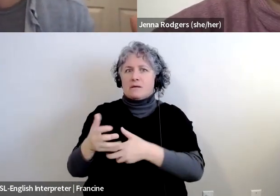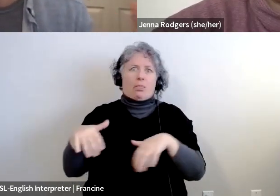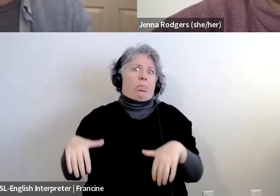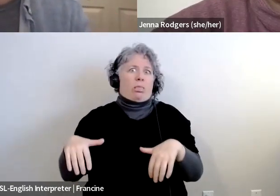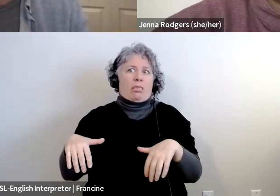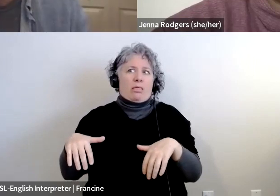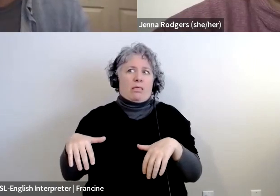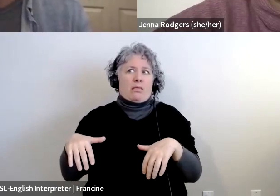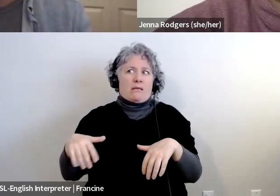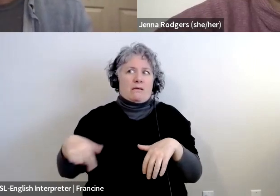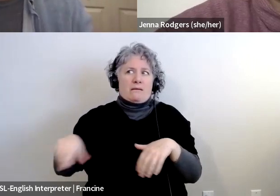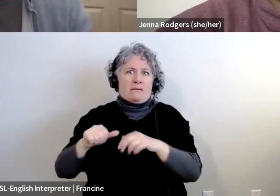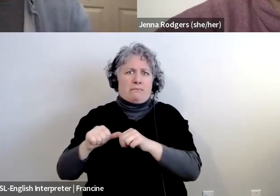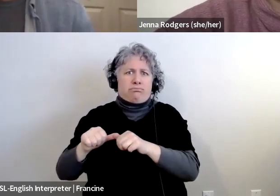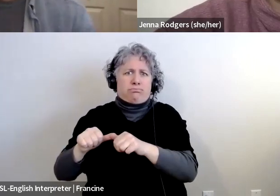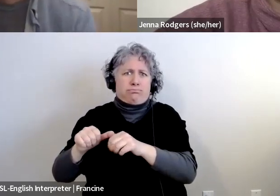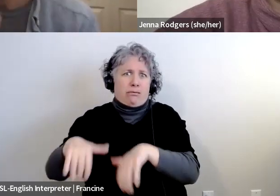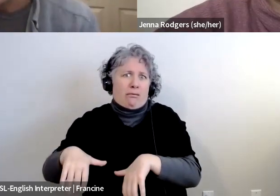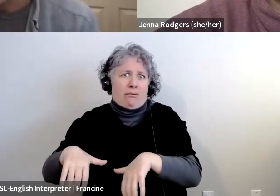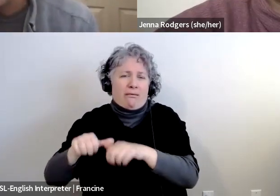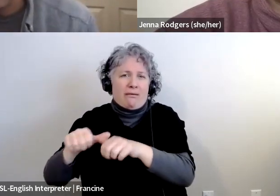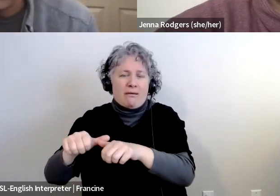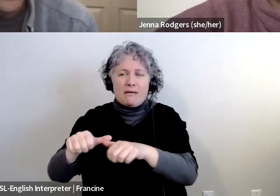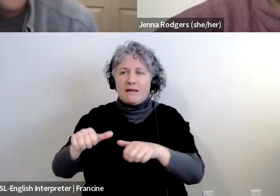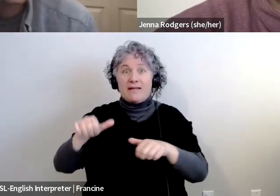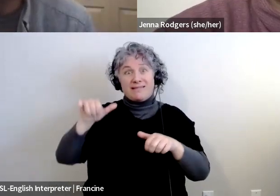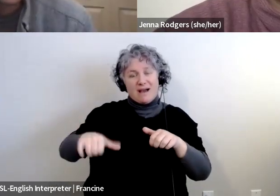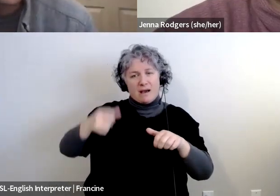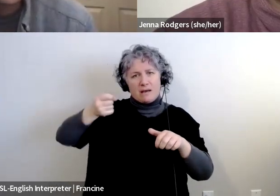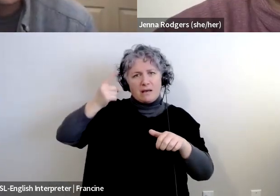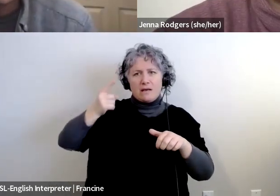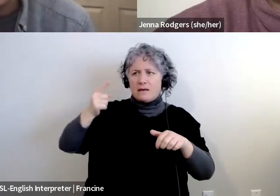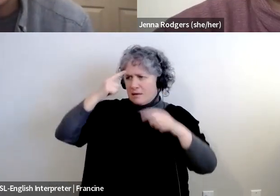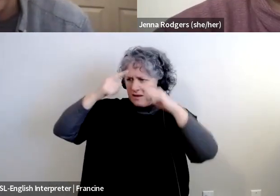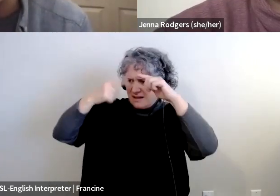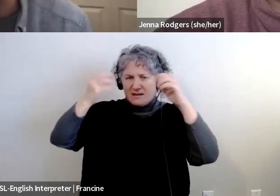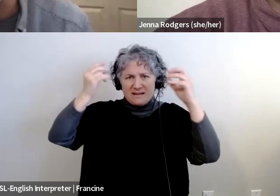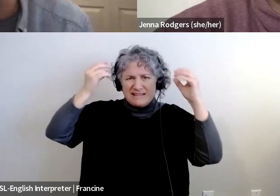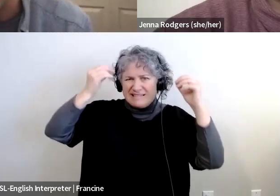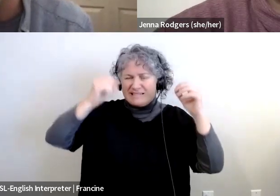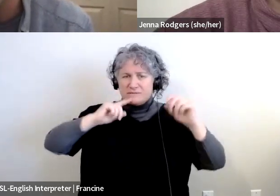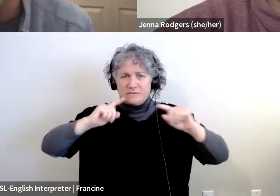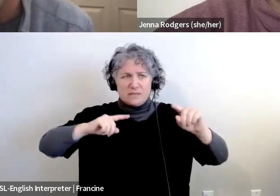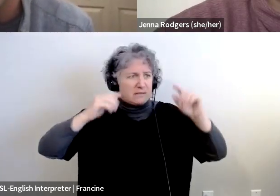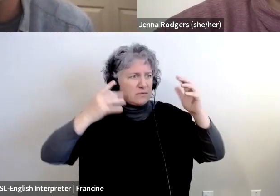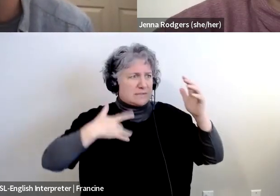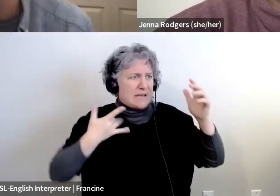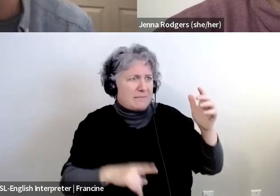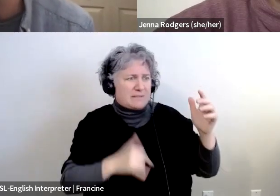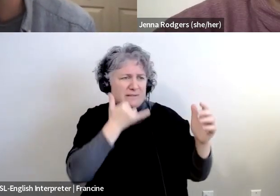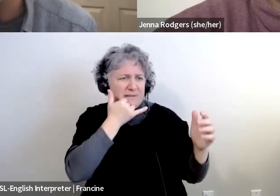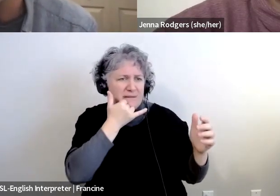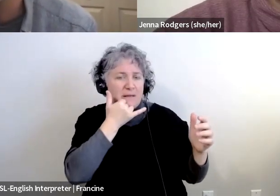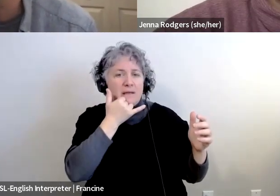see people is doing nothing. When we understand that that's what people are doing, that they're just processing response to something that's happened, then